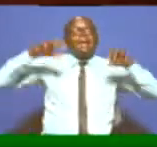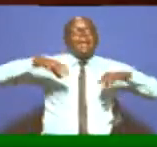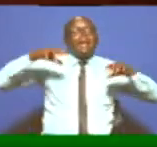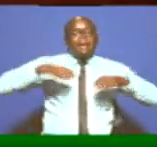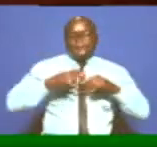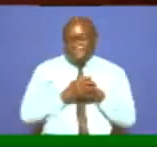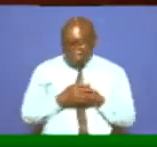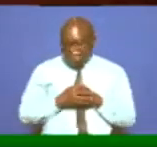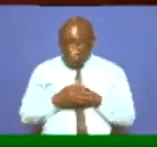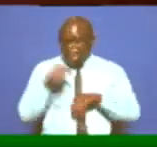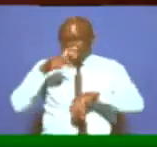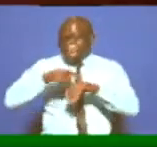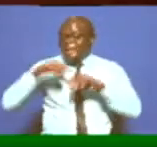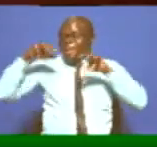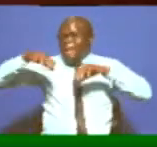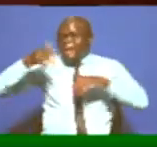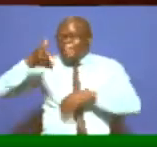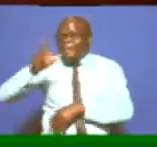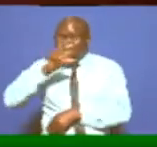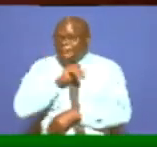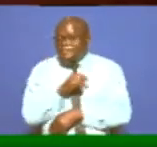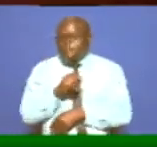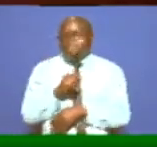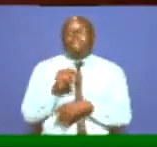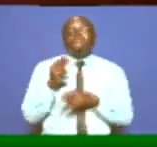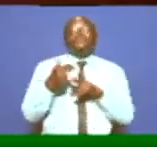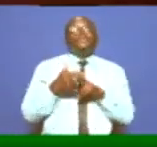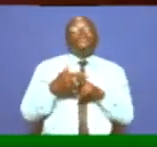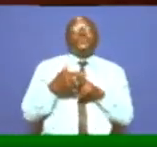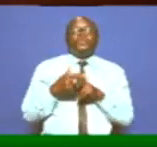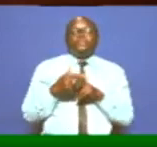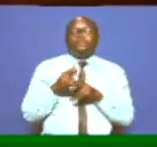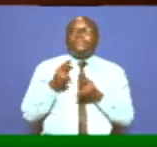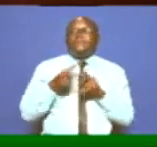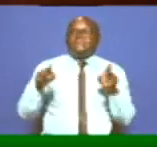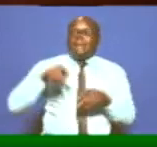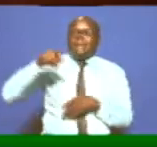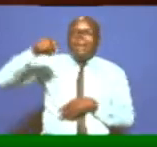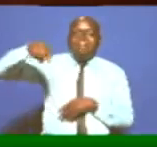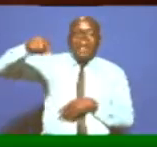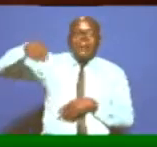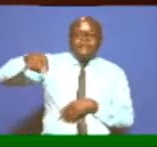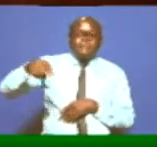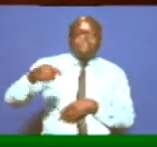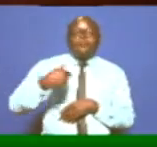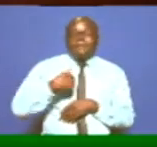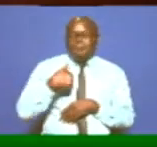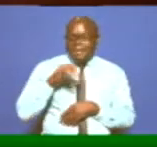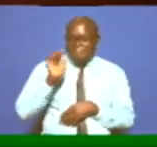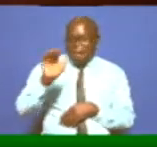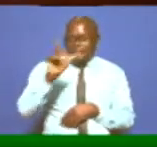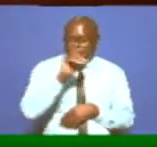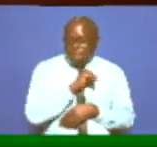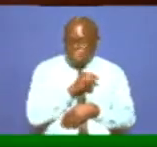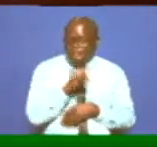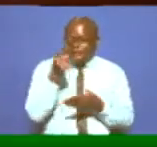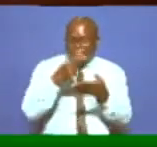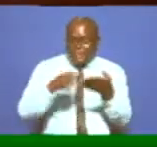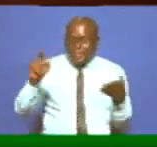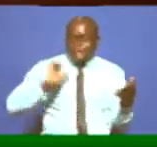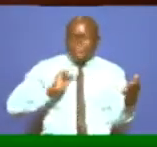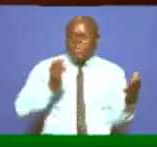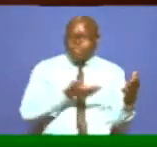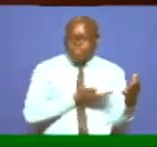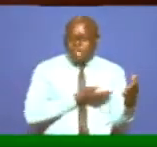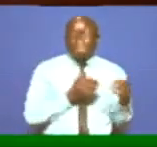when it starts raining, Mr. Speaker, very soon it will be planting season. So I humbly request the relevant powers that be, Mr.